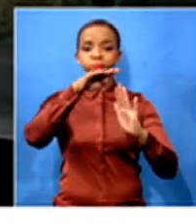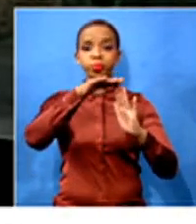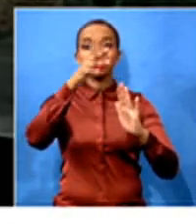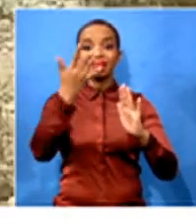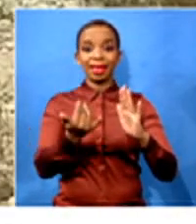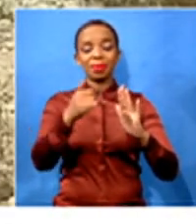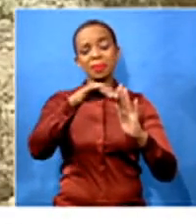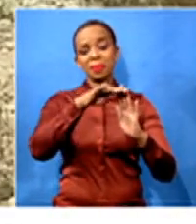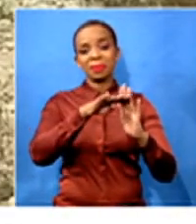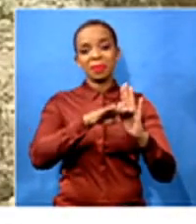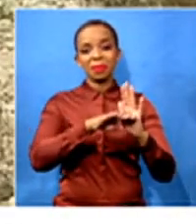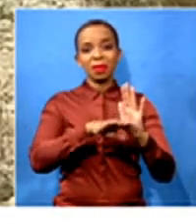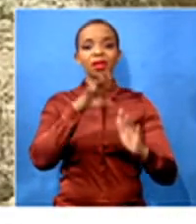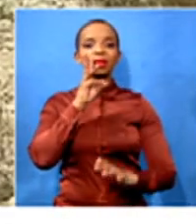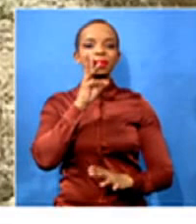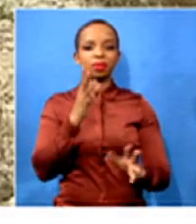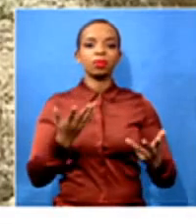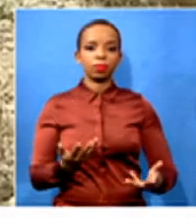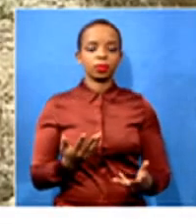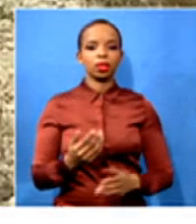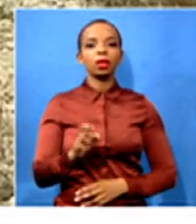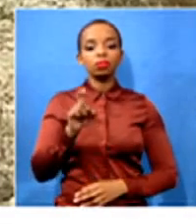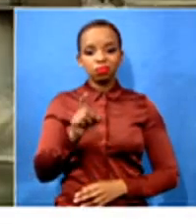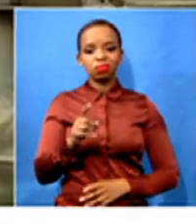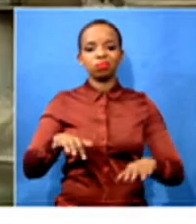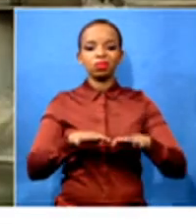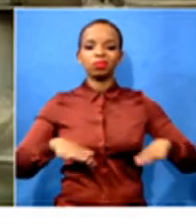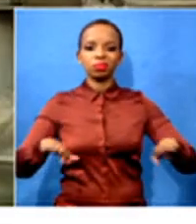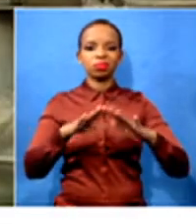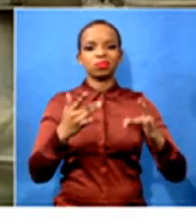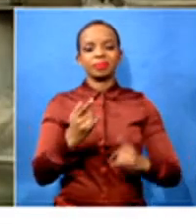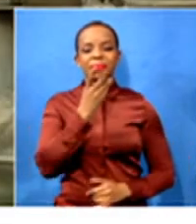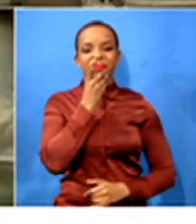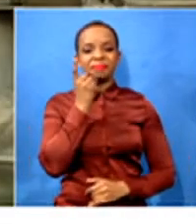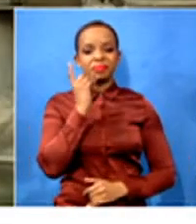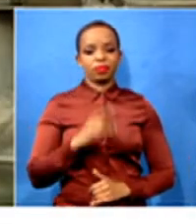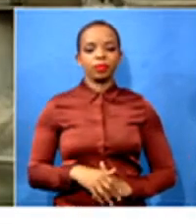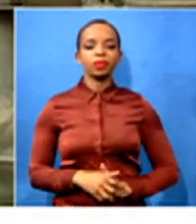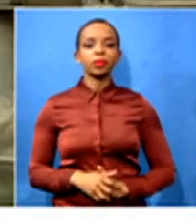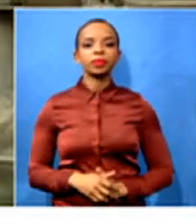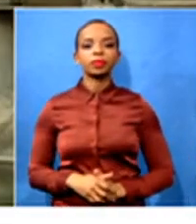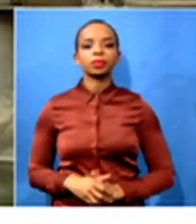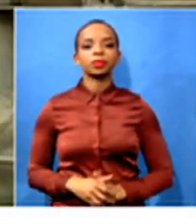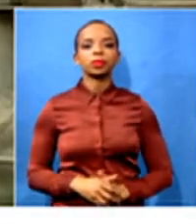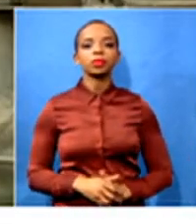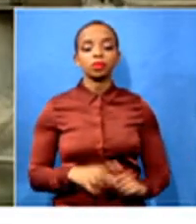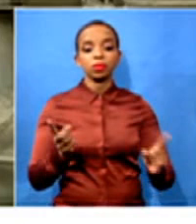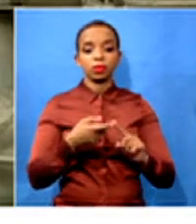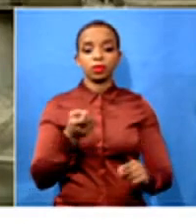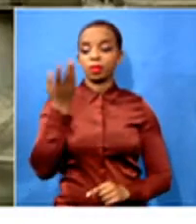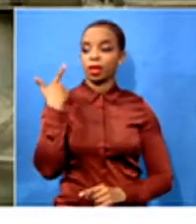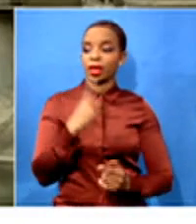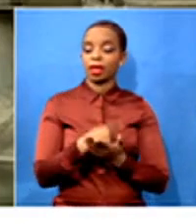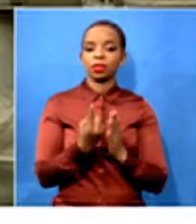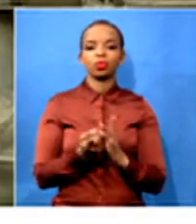for irrigation. The riverbed has run dry. And since last week, we've